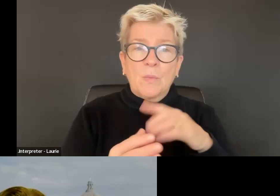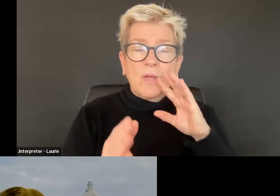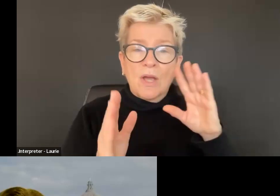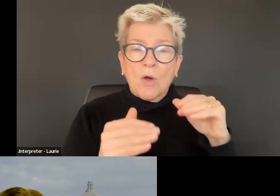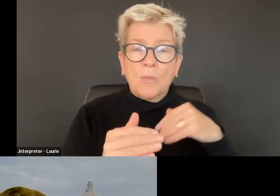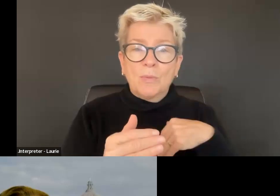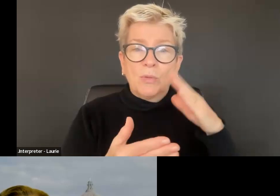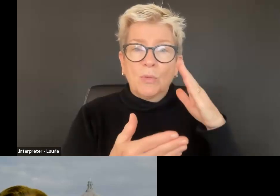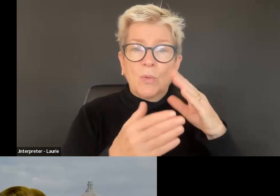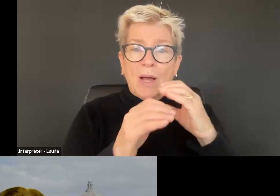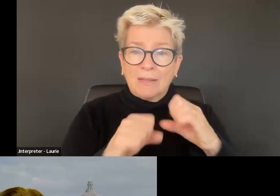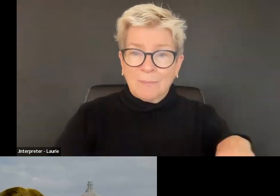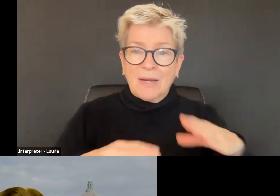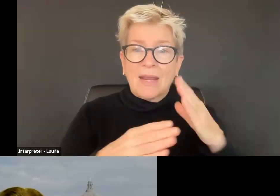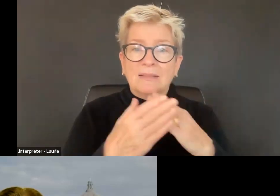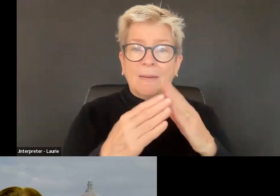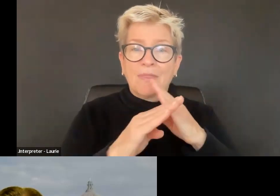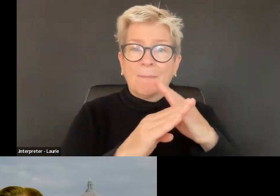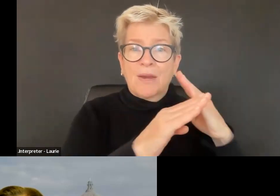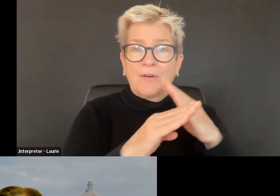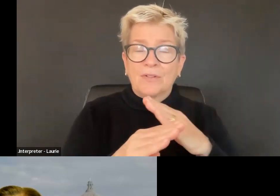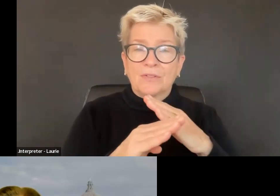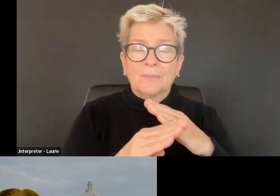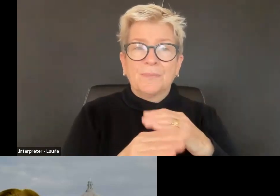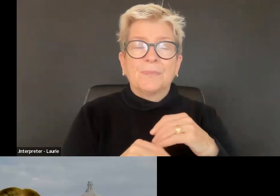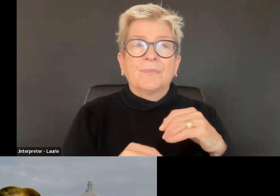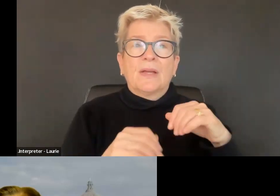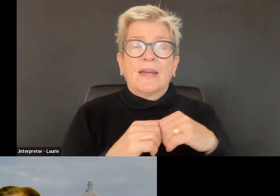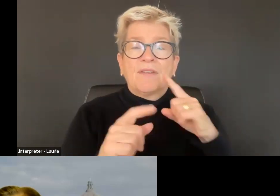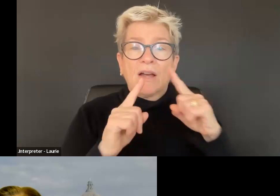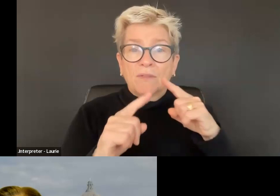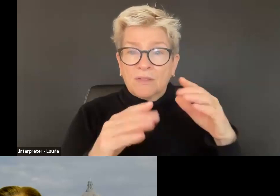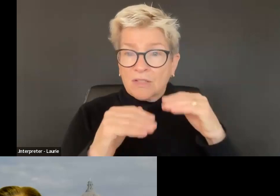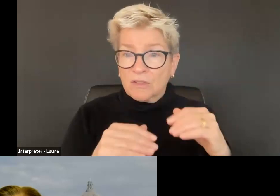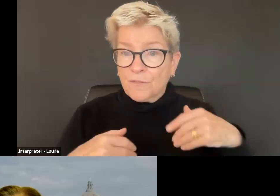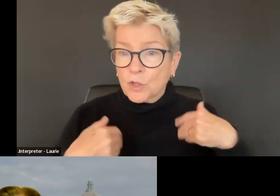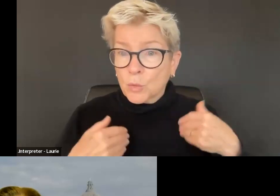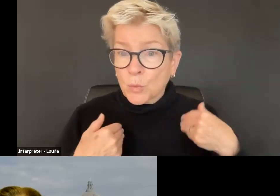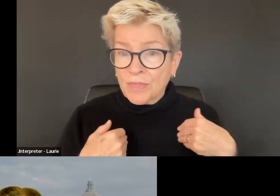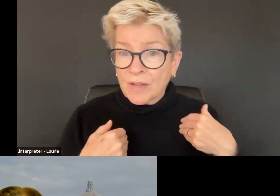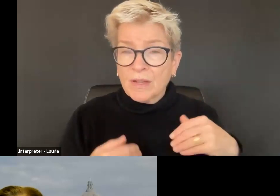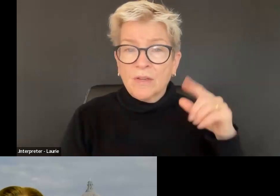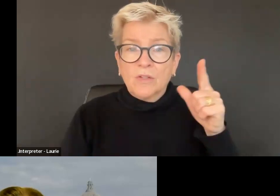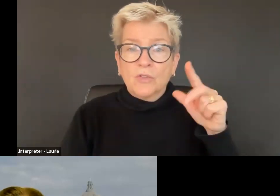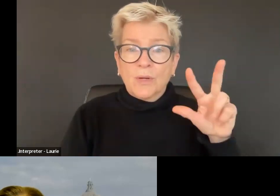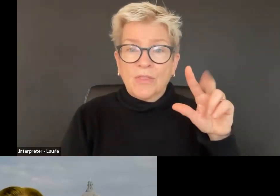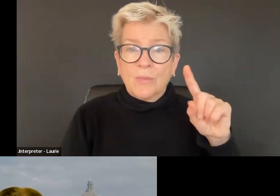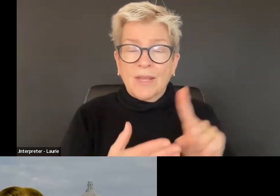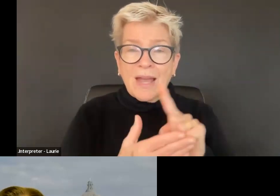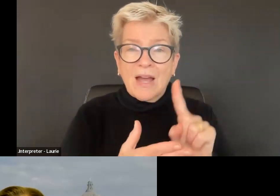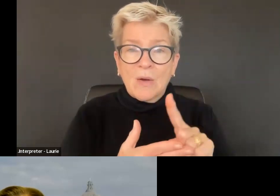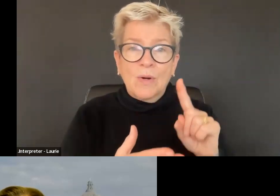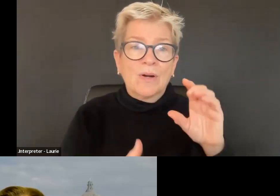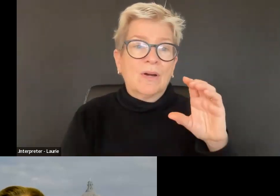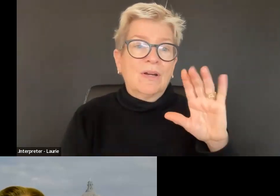some of those barriers. I'm having conversations on how we can do youth, the 23-hour centers like we did for the